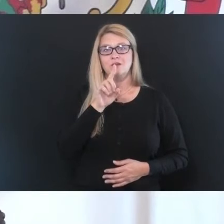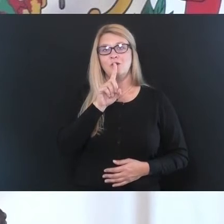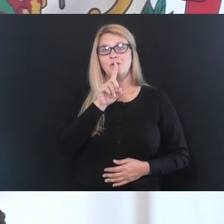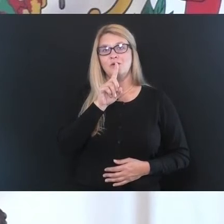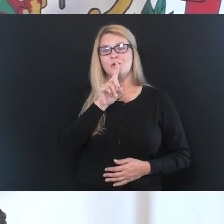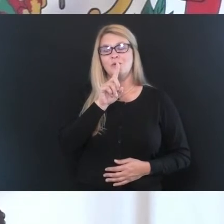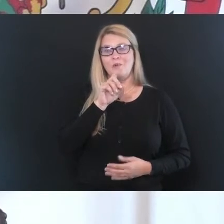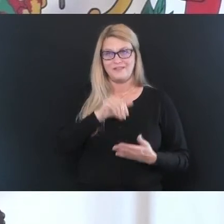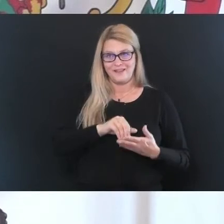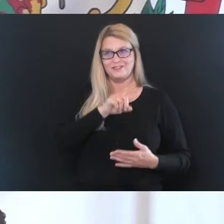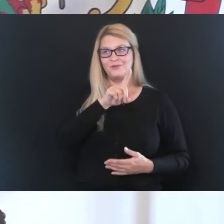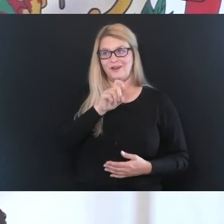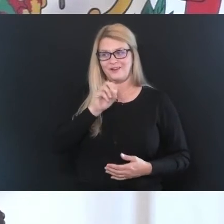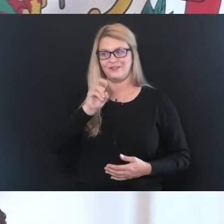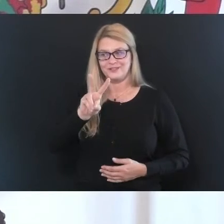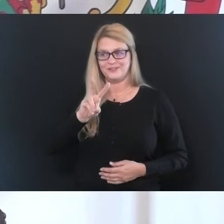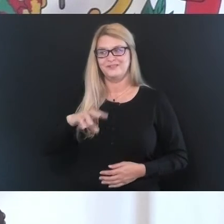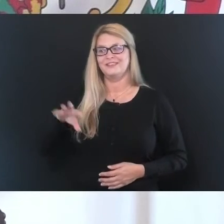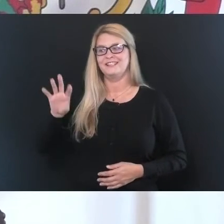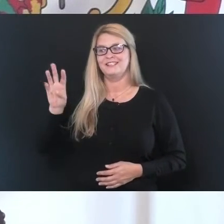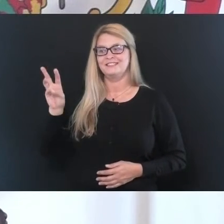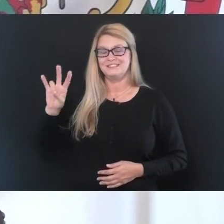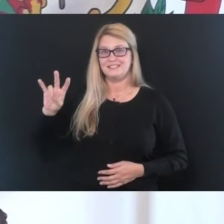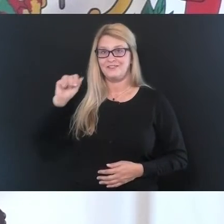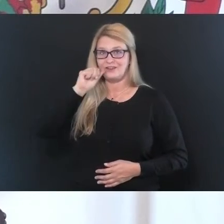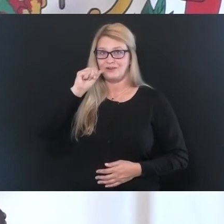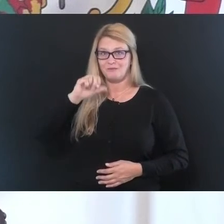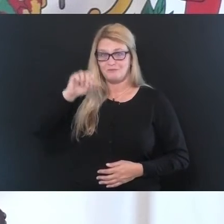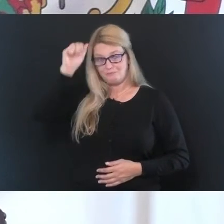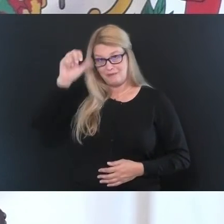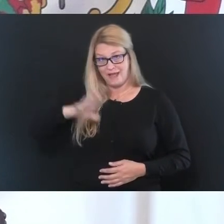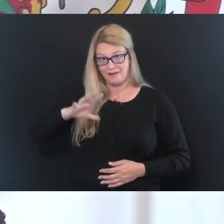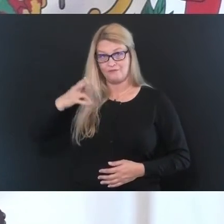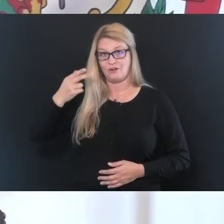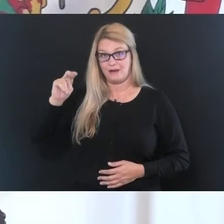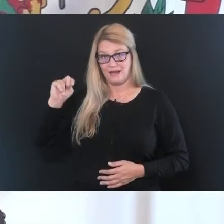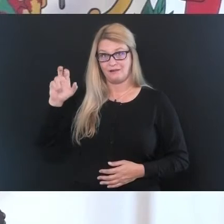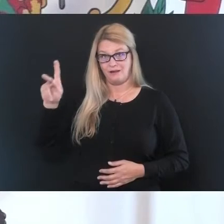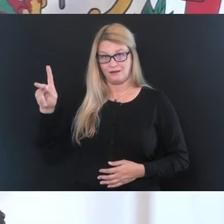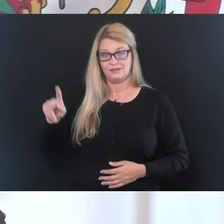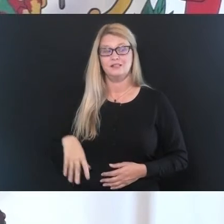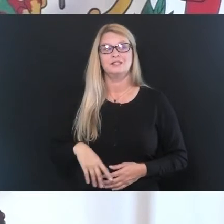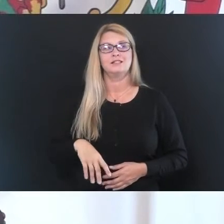1,102nd death, a 76-year-old male from Hancock County. Our